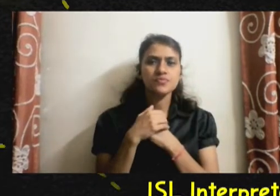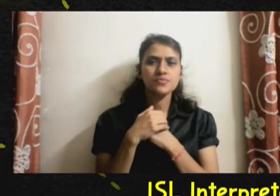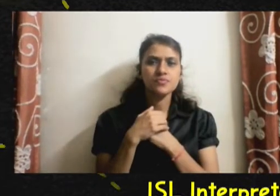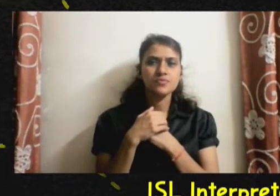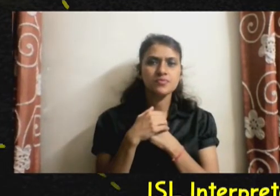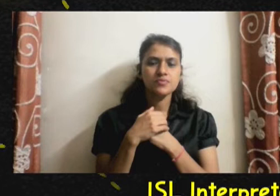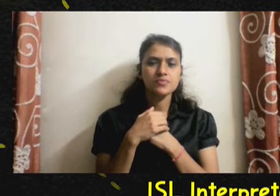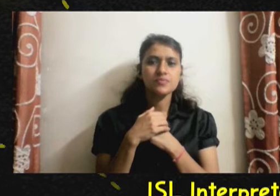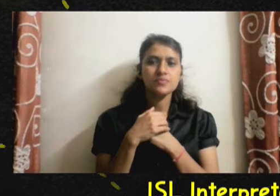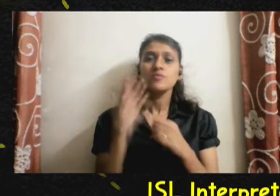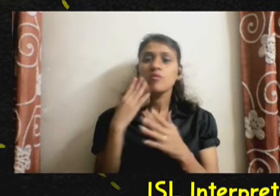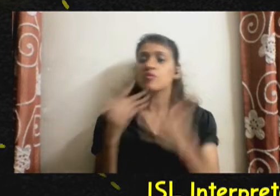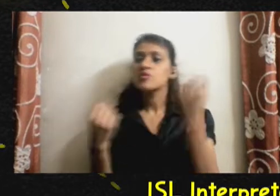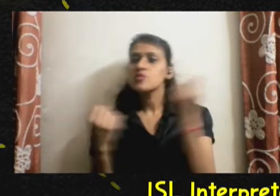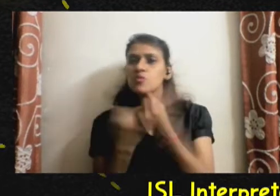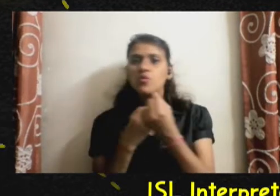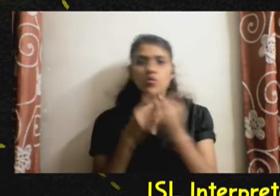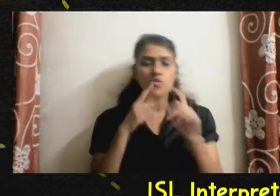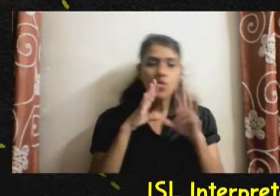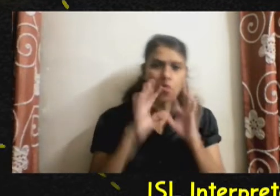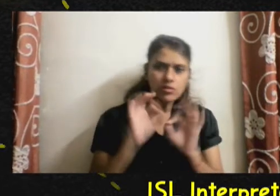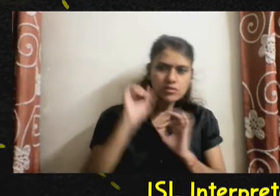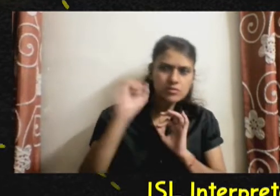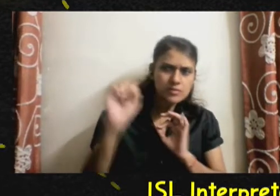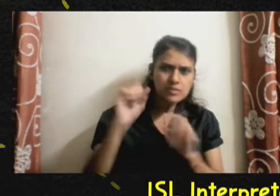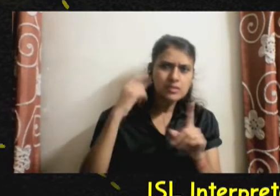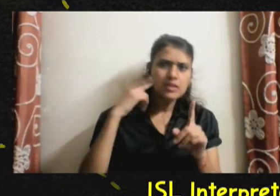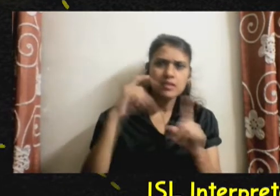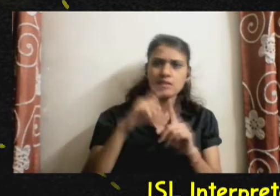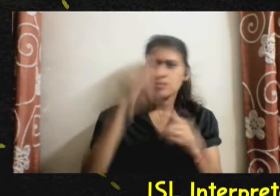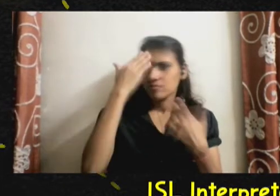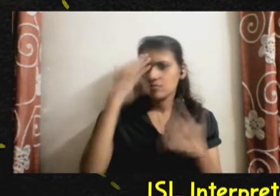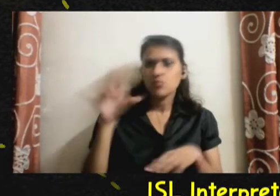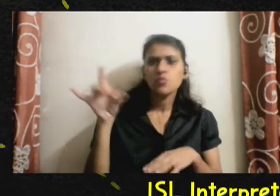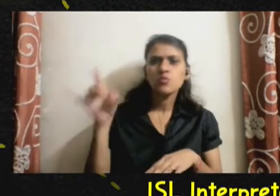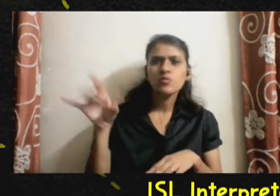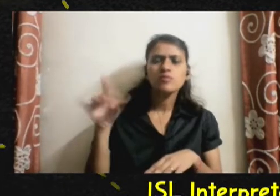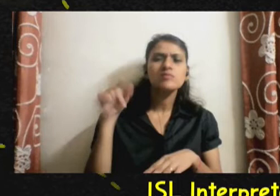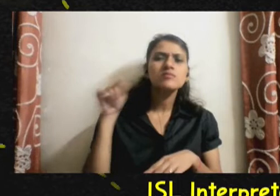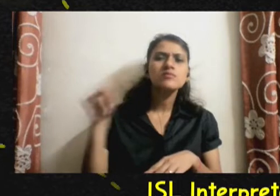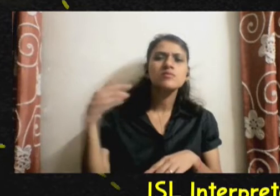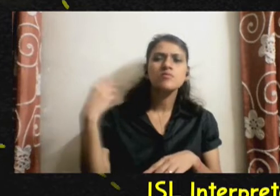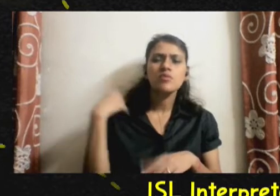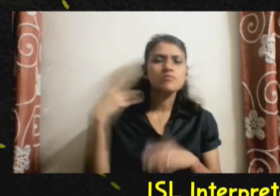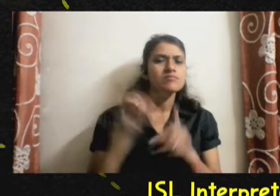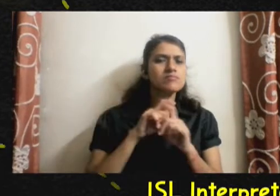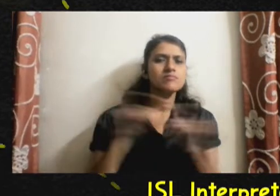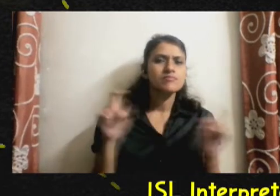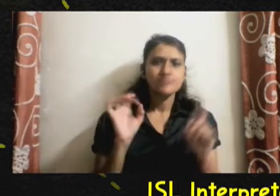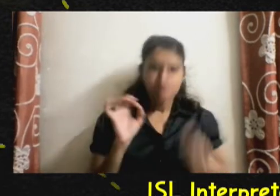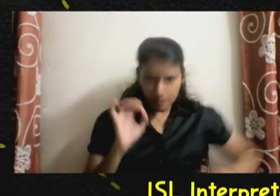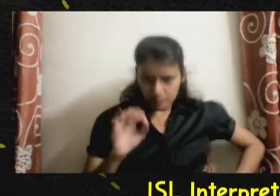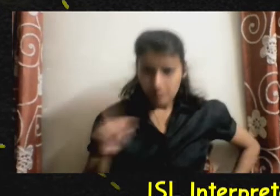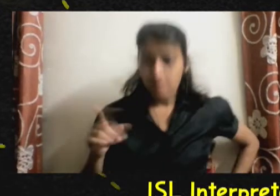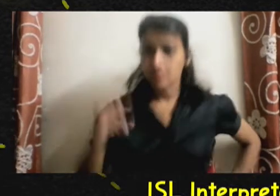how do you support when you don't know the real identity of the person who's asking for help? And really, especially if the